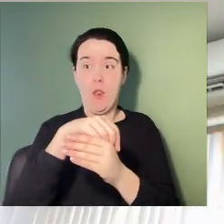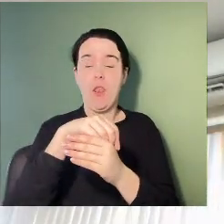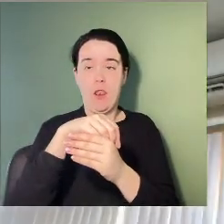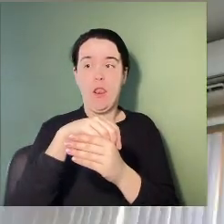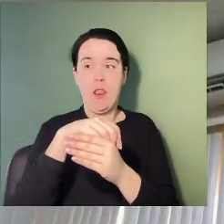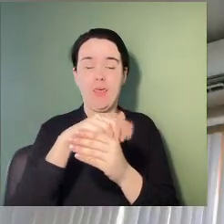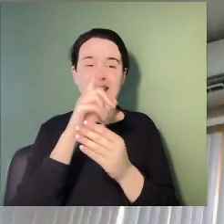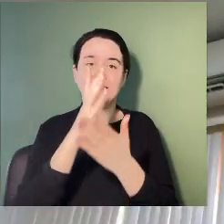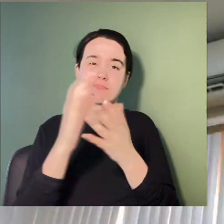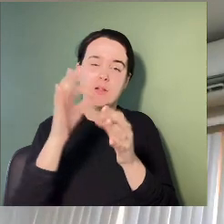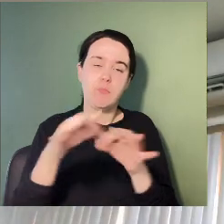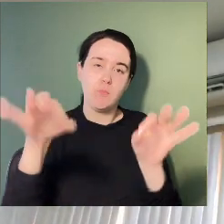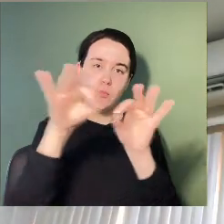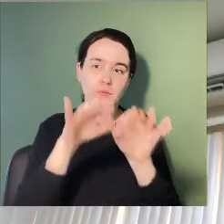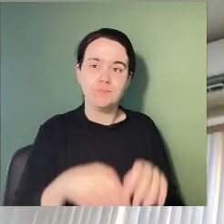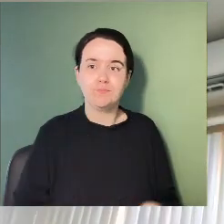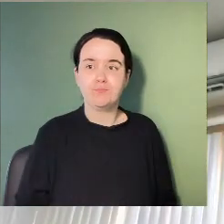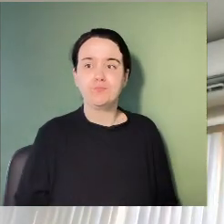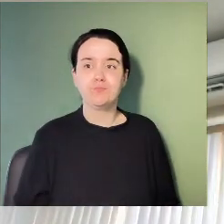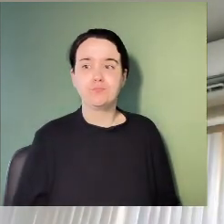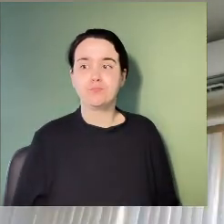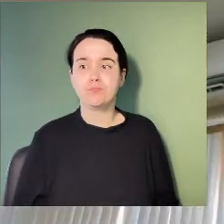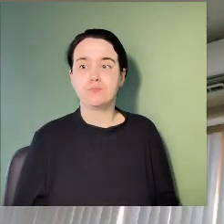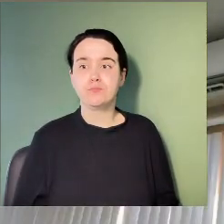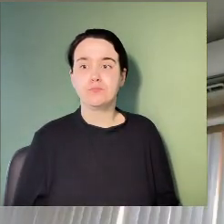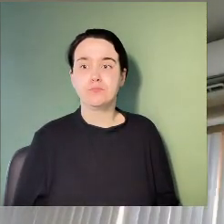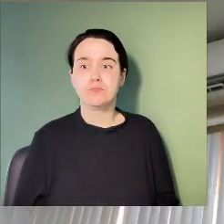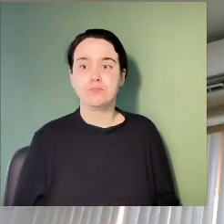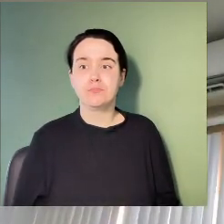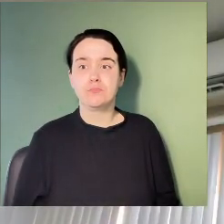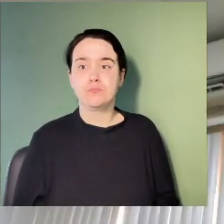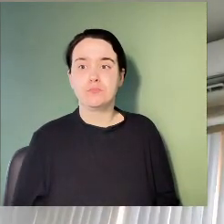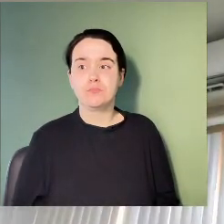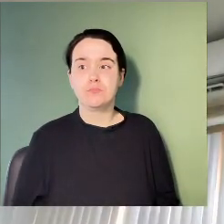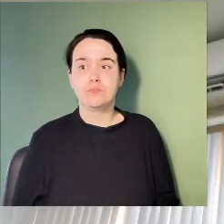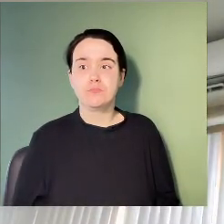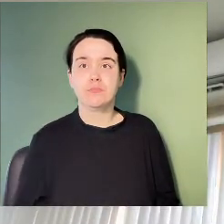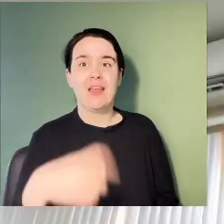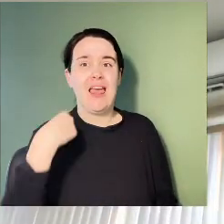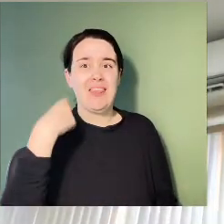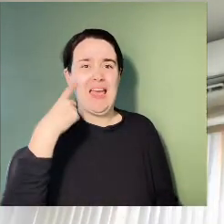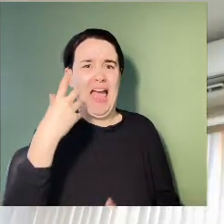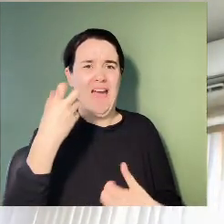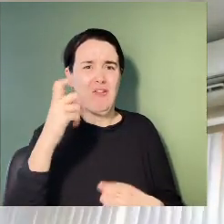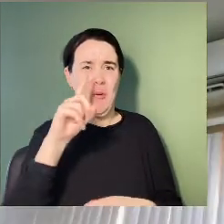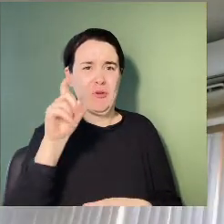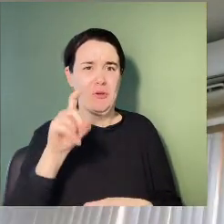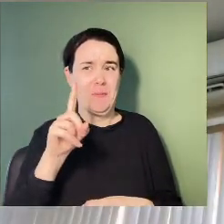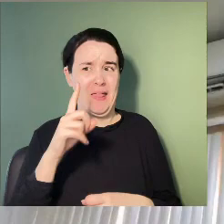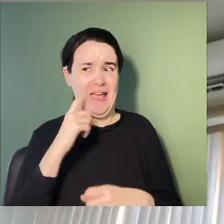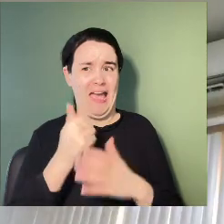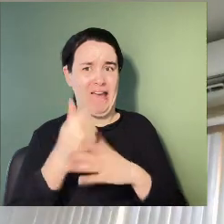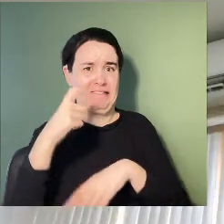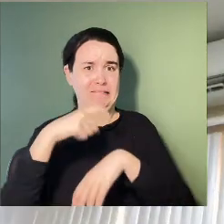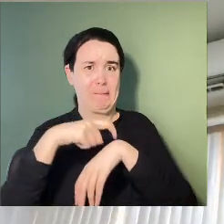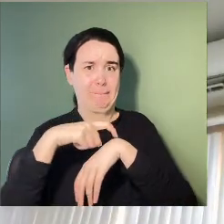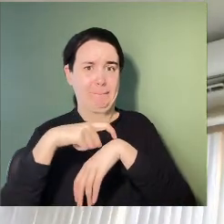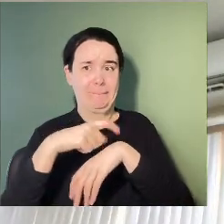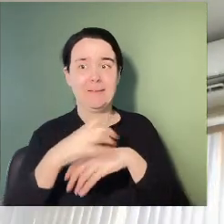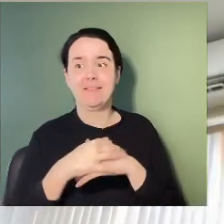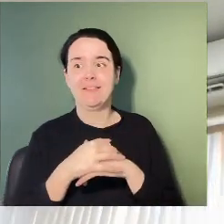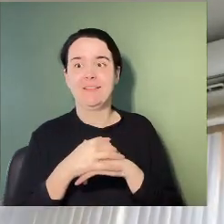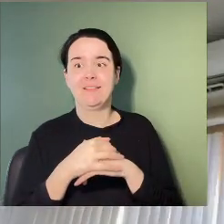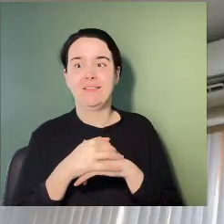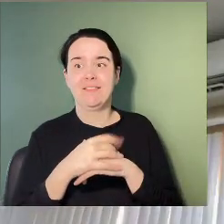that. And if we have time, I have a question for Robin, but if we're out of time for this section, we can move on. I'm a